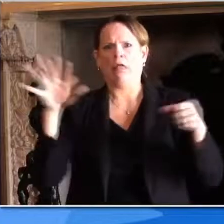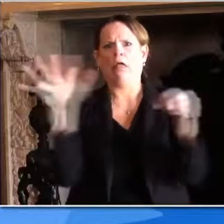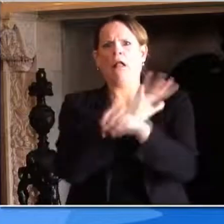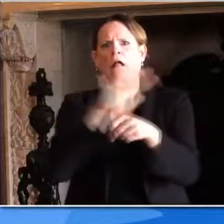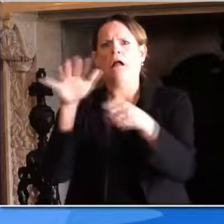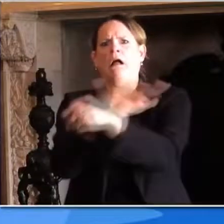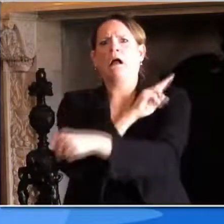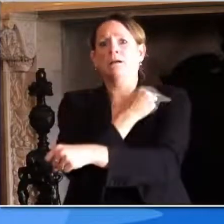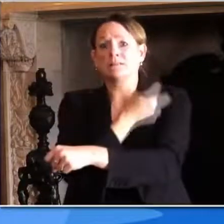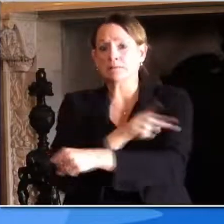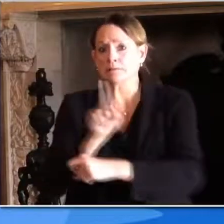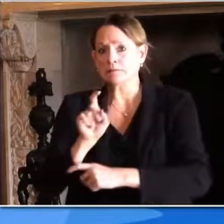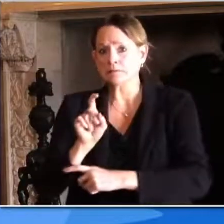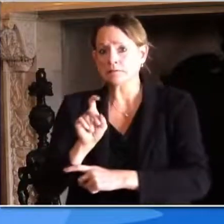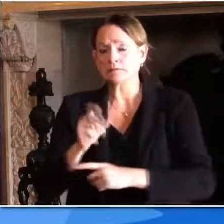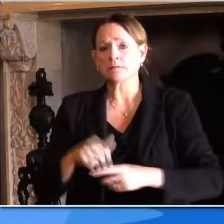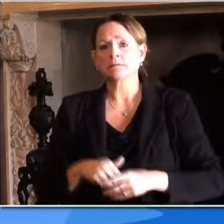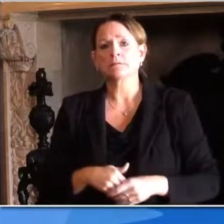again?